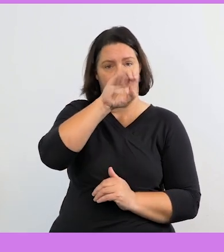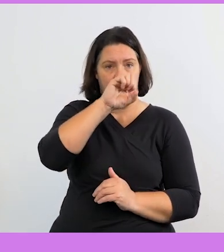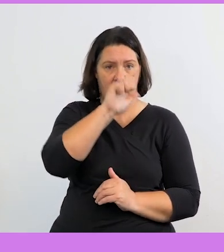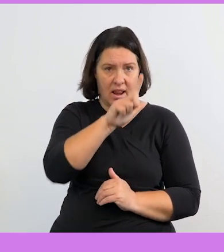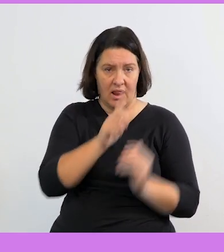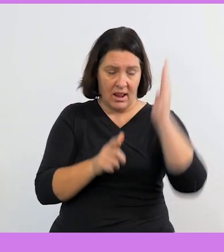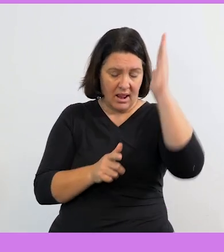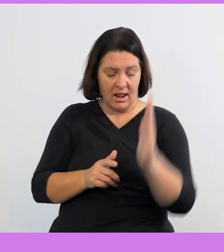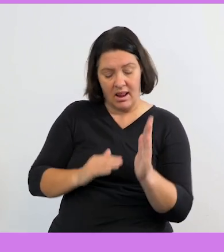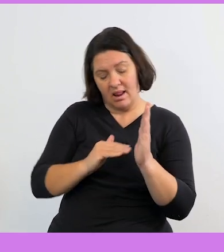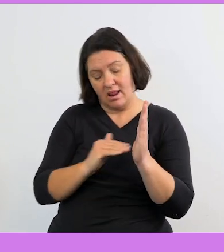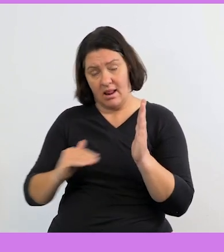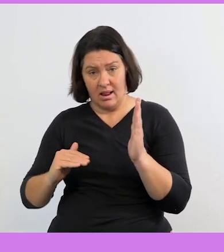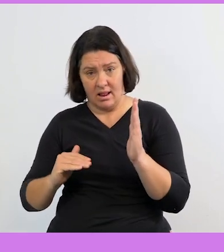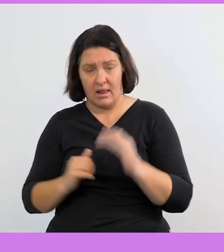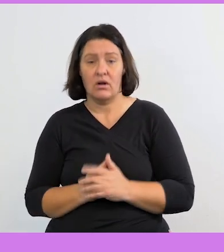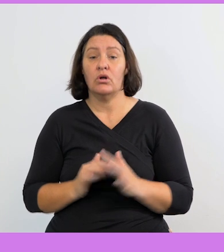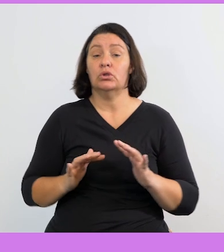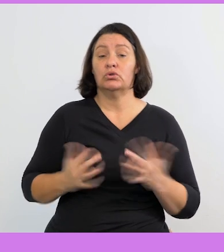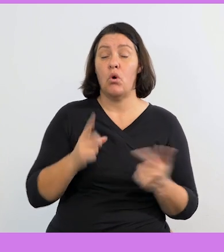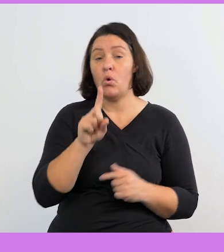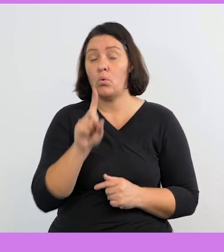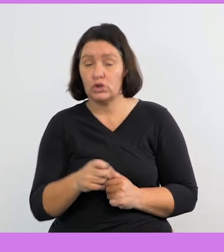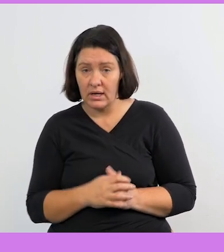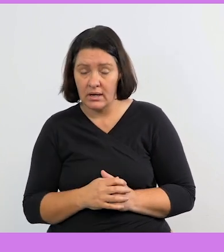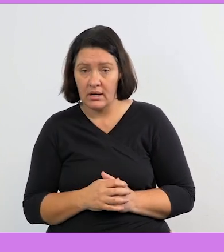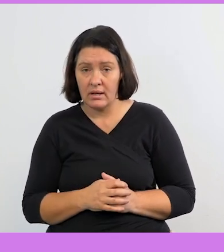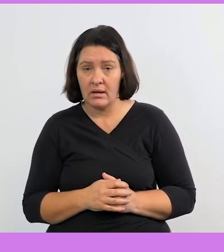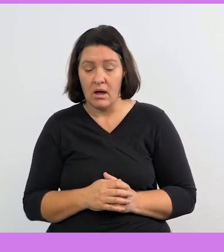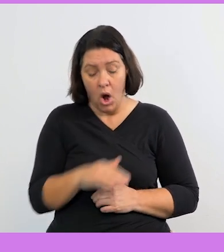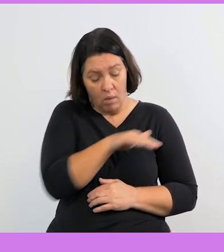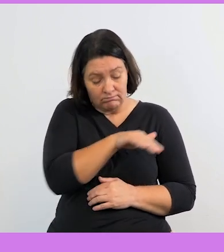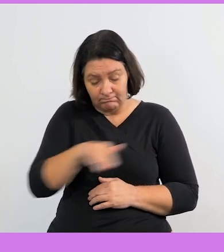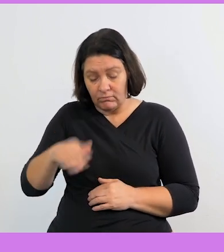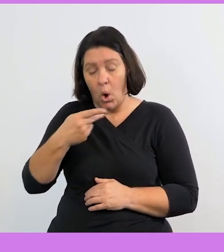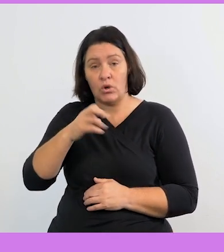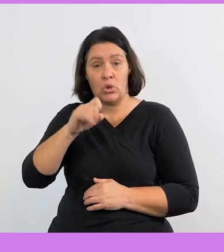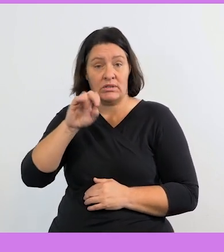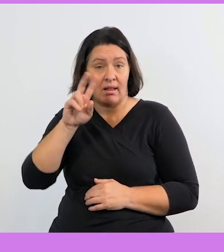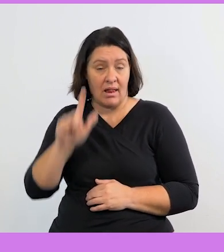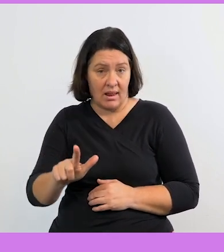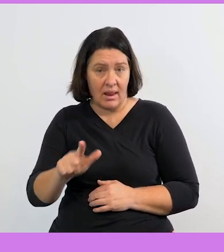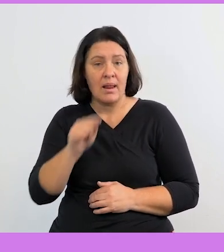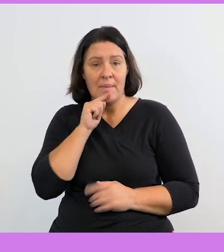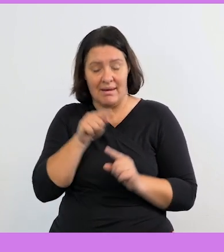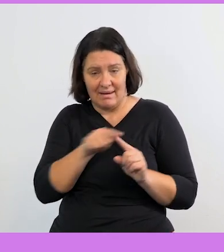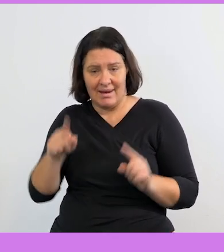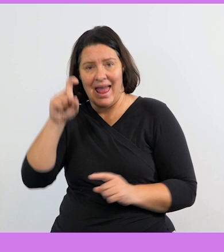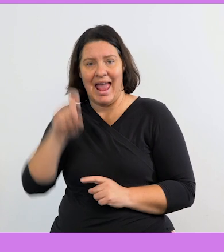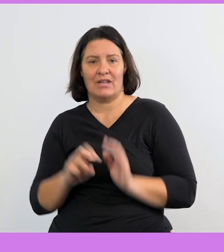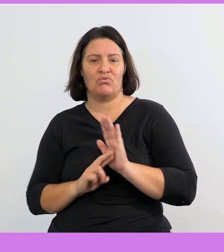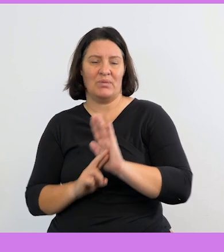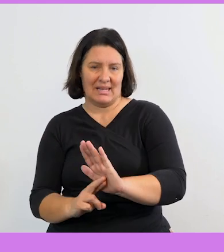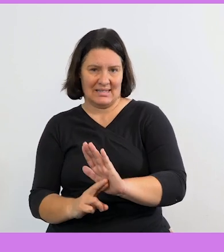horizontally, that is vertically. So the question is, the horizontal axis represents, so meaning this axis here,